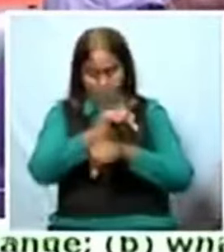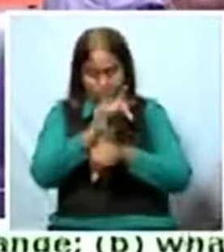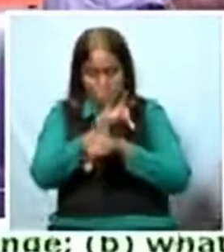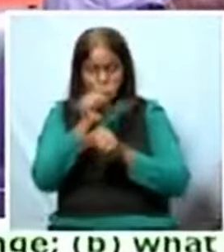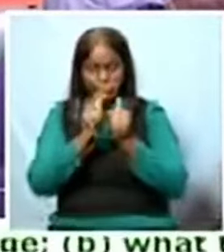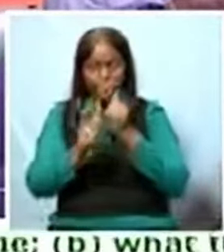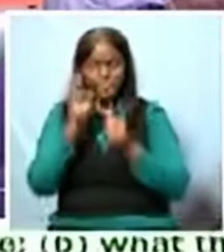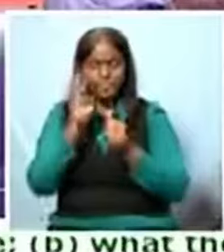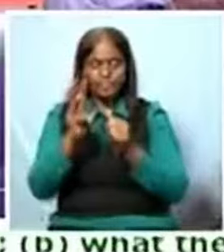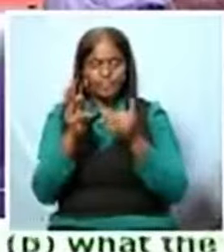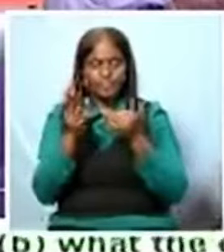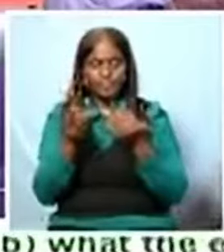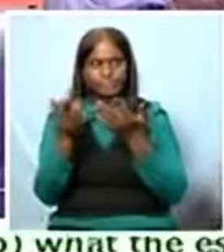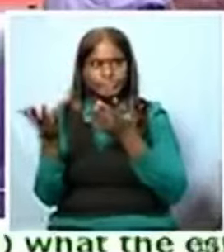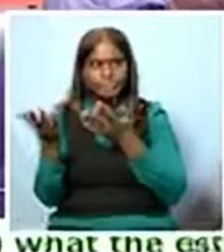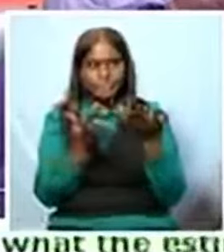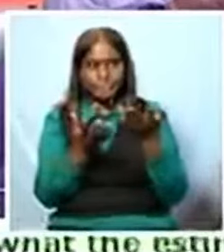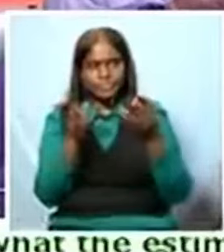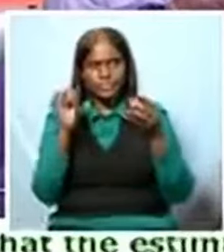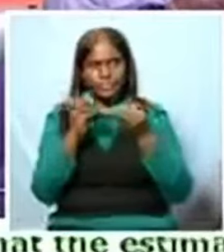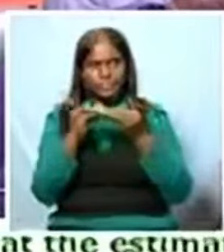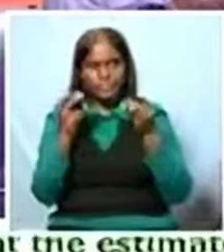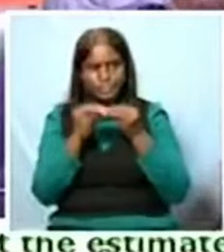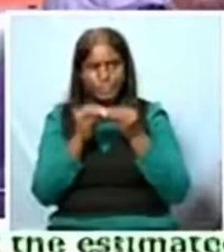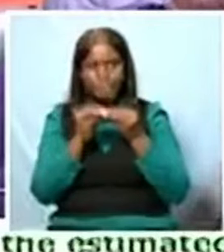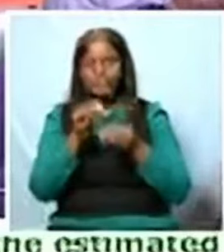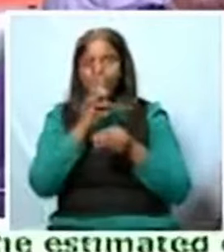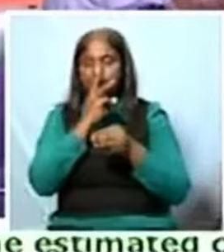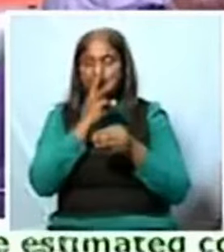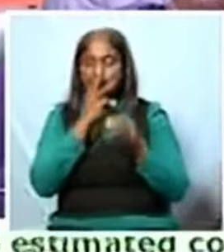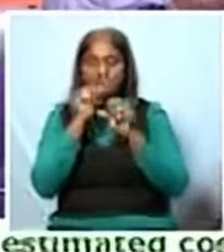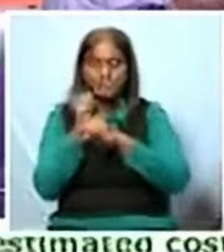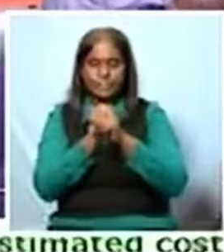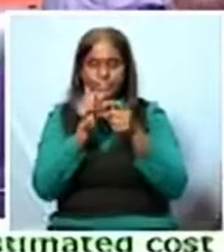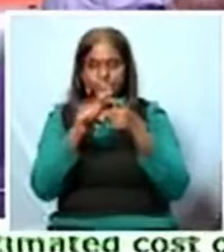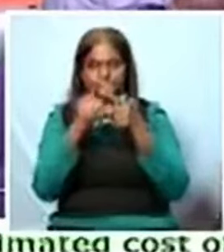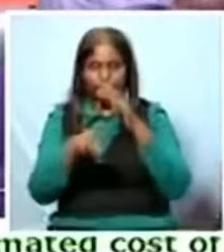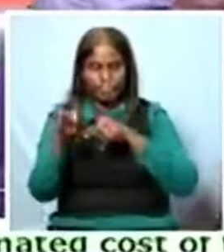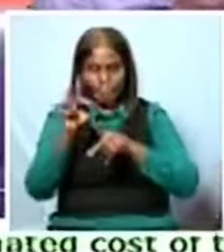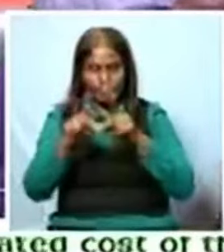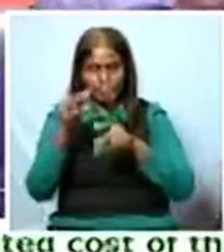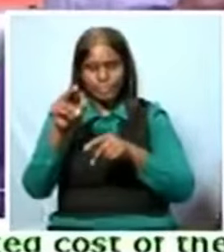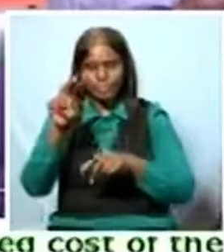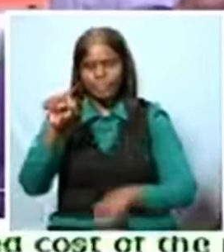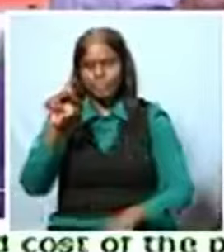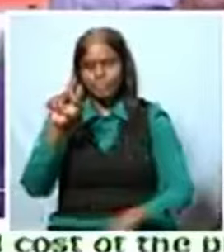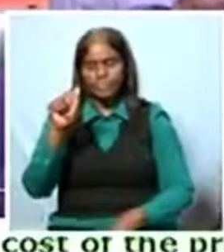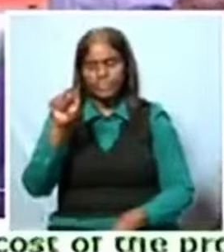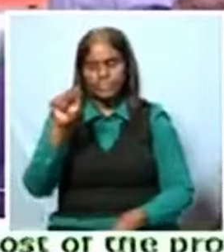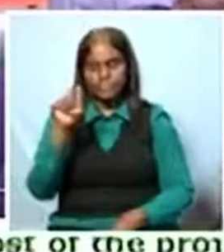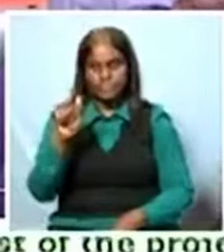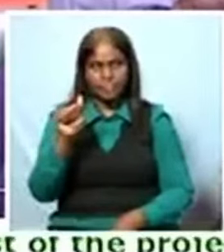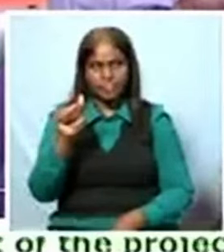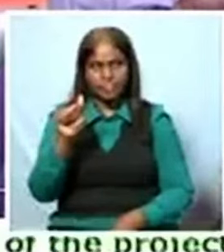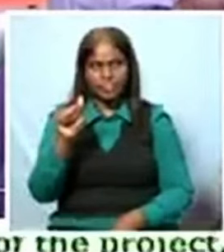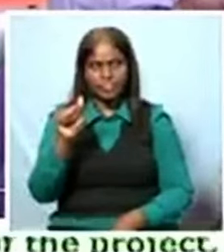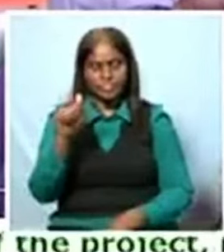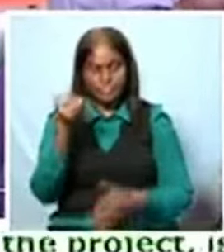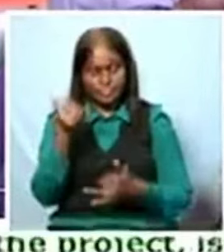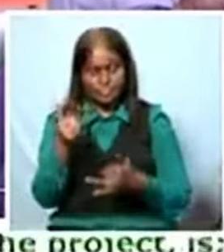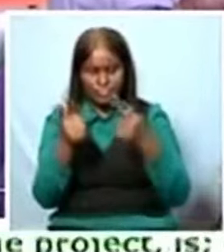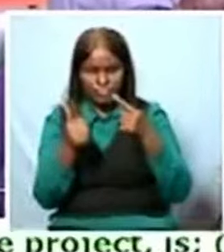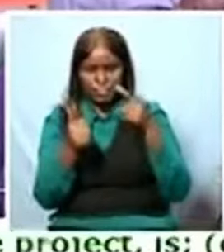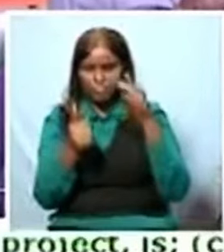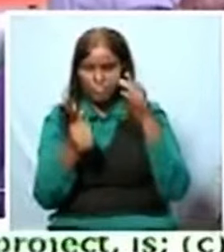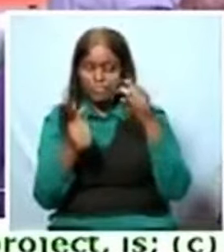will bring a lot of water security to the people of Nkana. As for the contractors